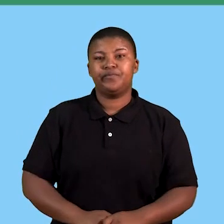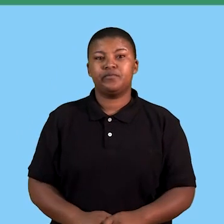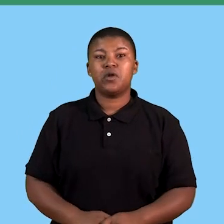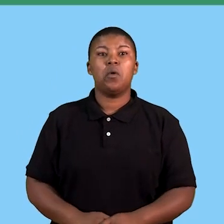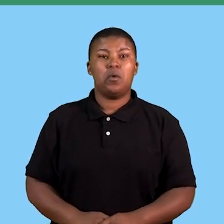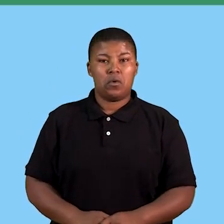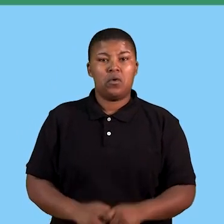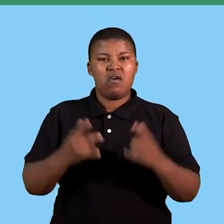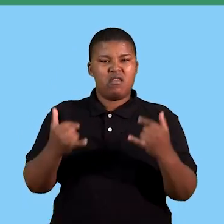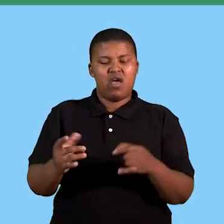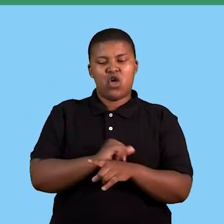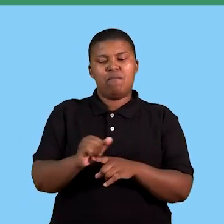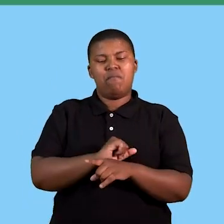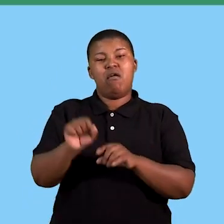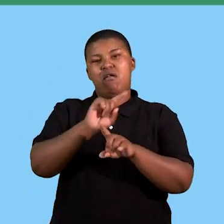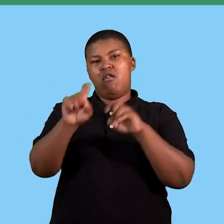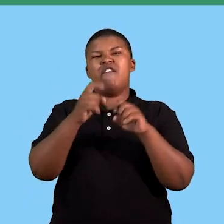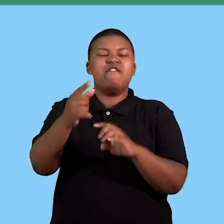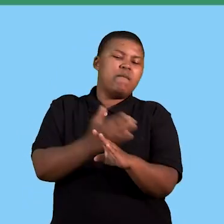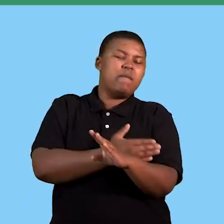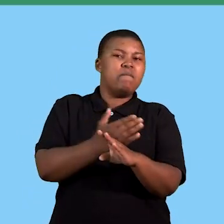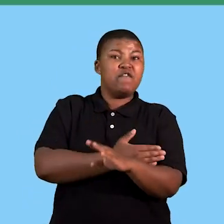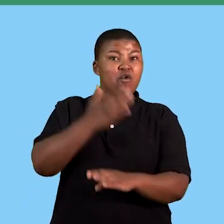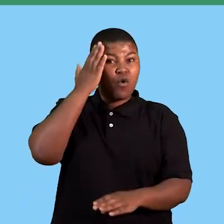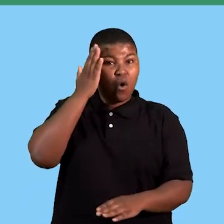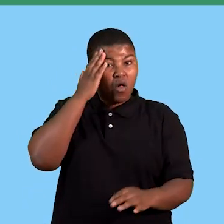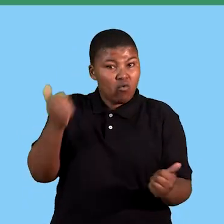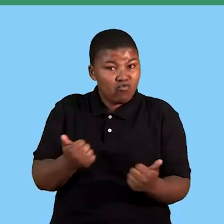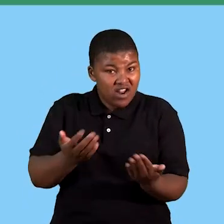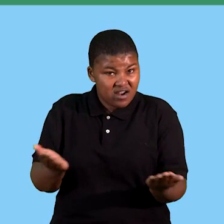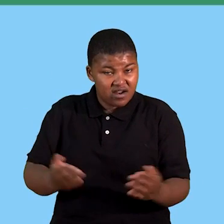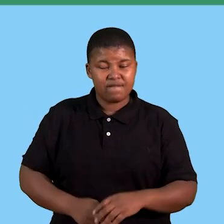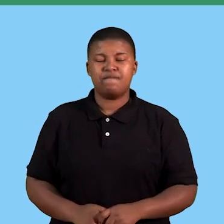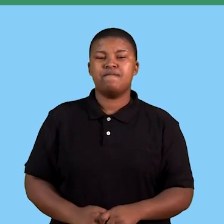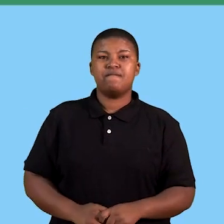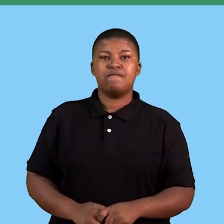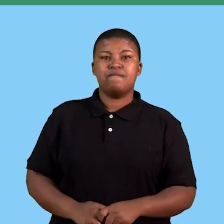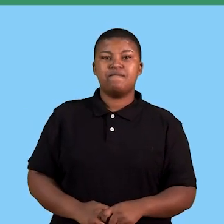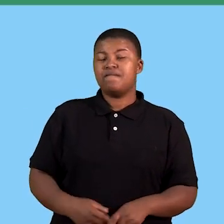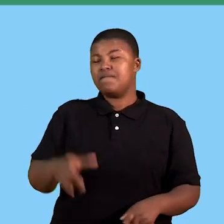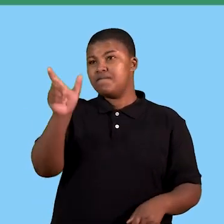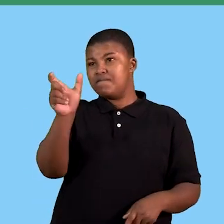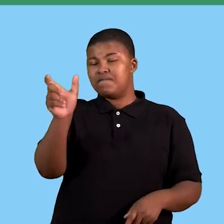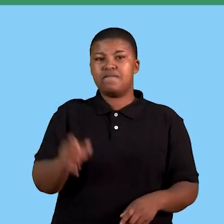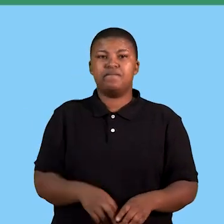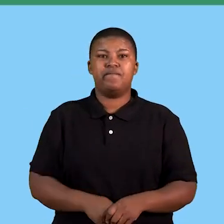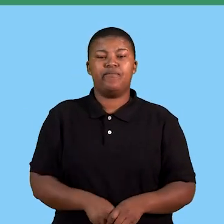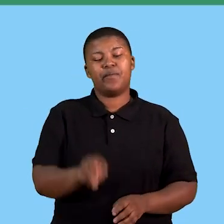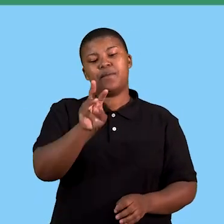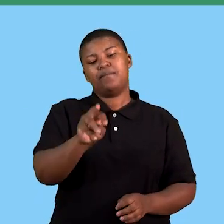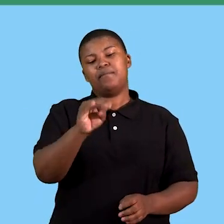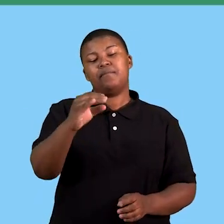Now let's have some practice with this pre-knowledge. Excuse me. Firstly, we're going to look at the definition of